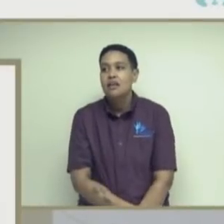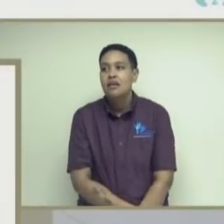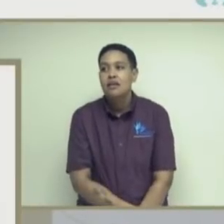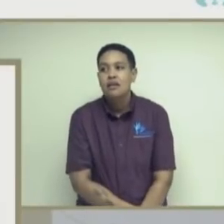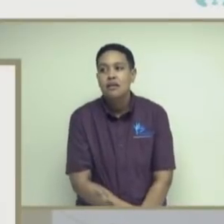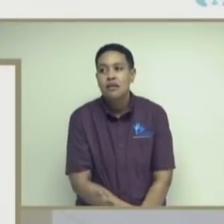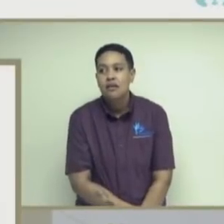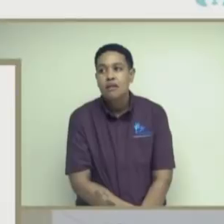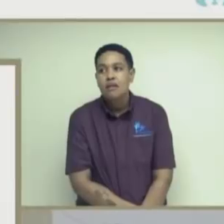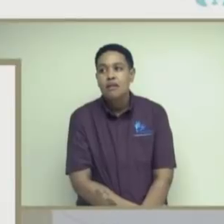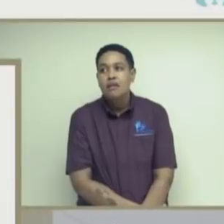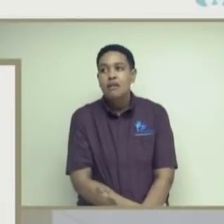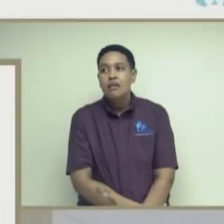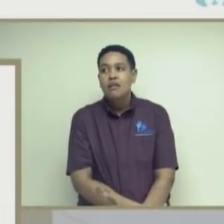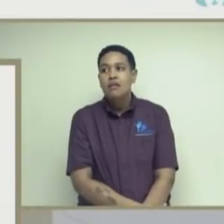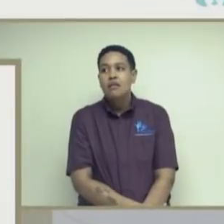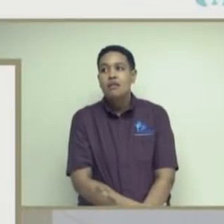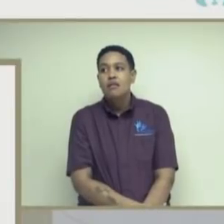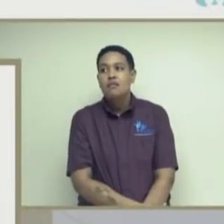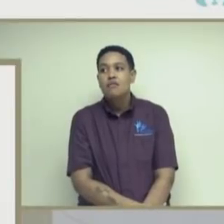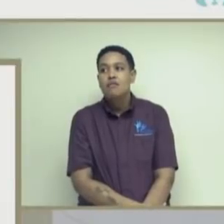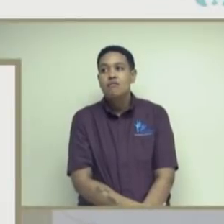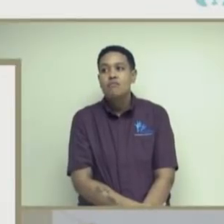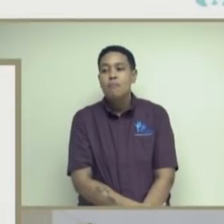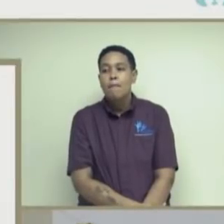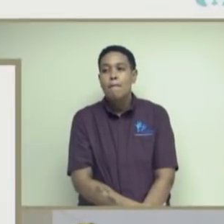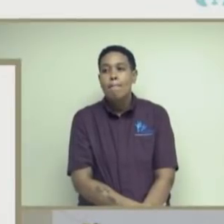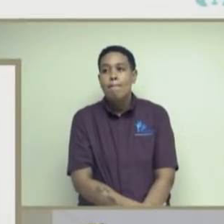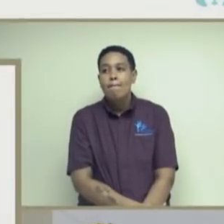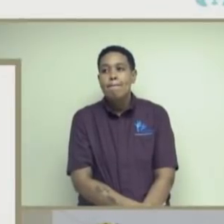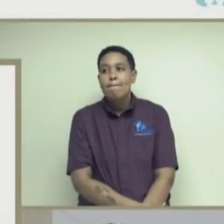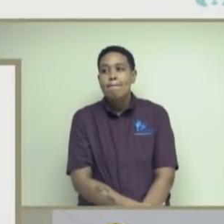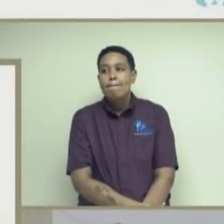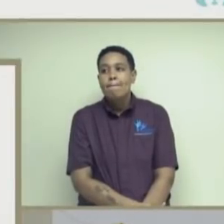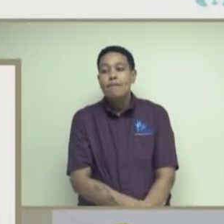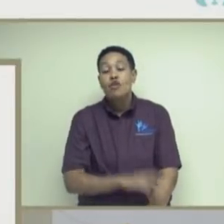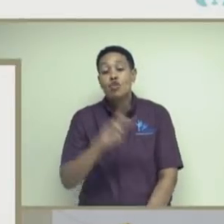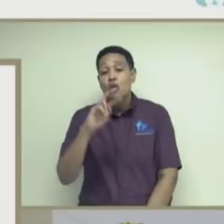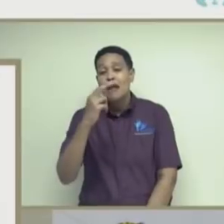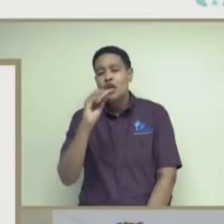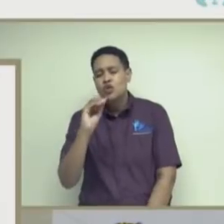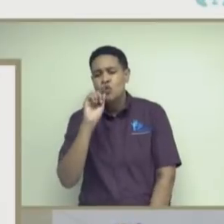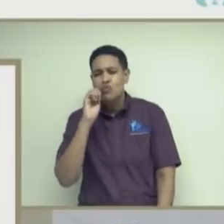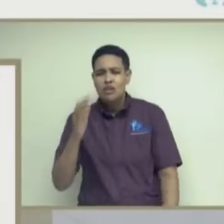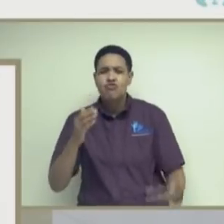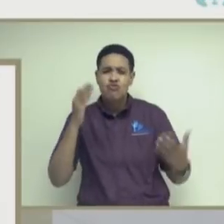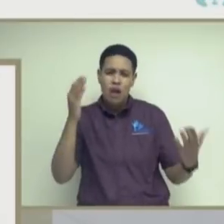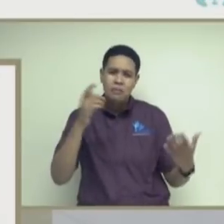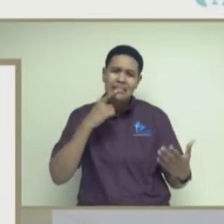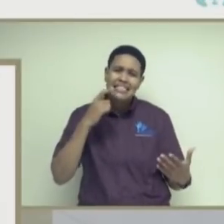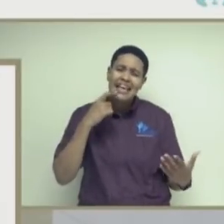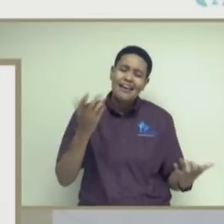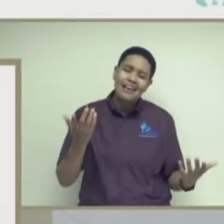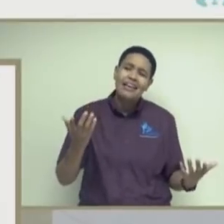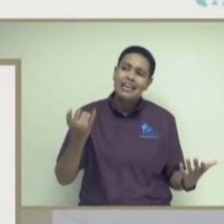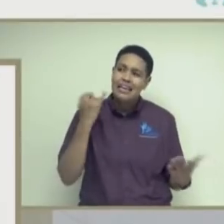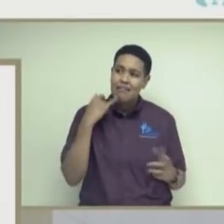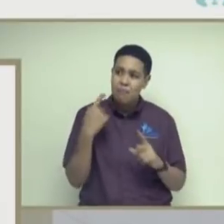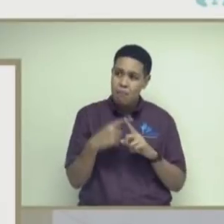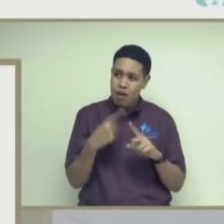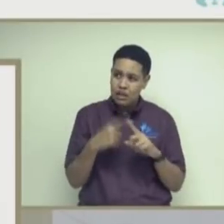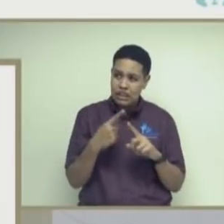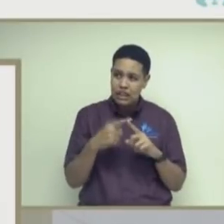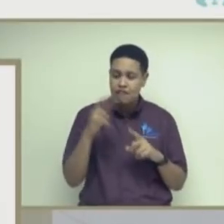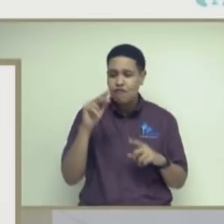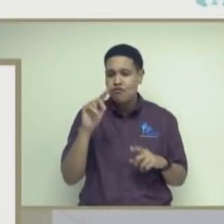When we look at positivity rate, so WHO has recommended if our positivity